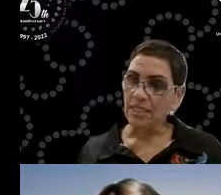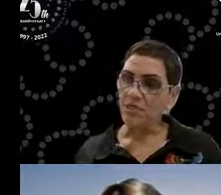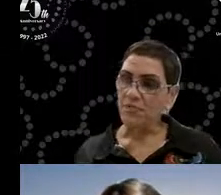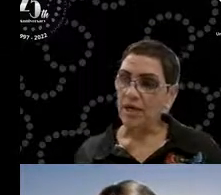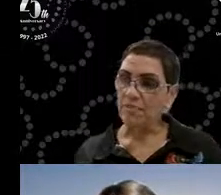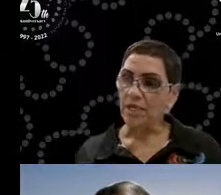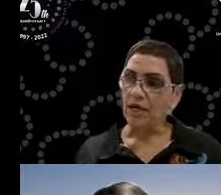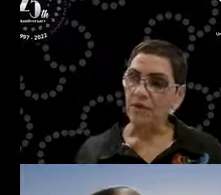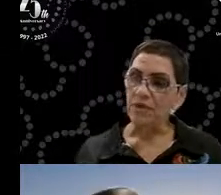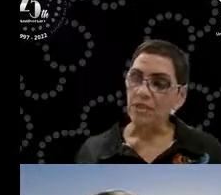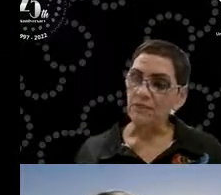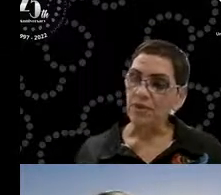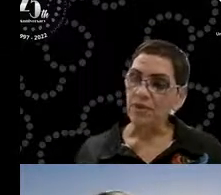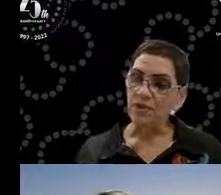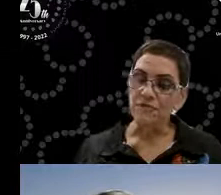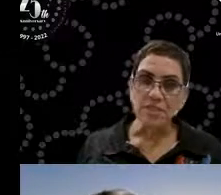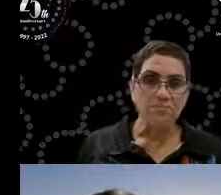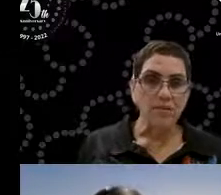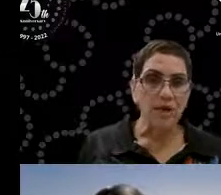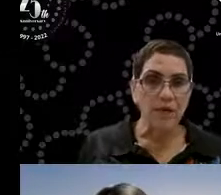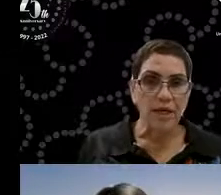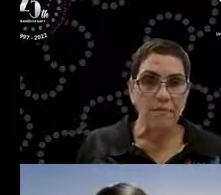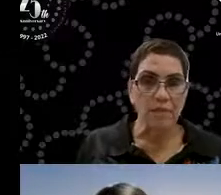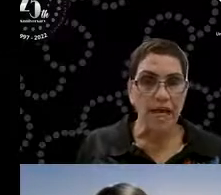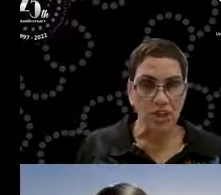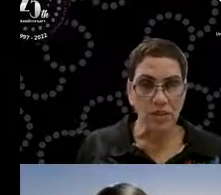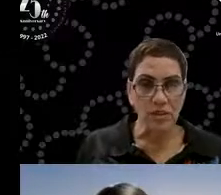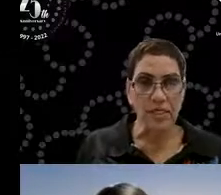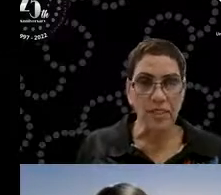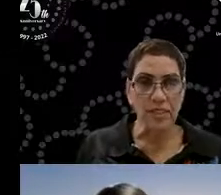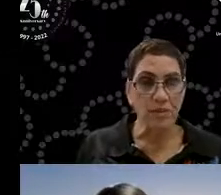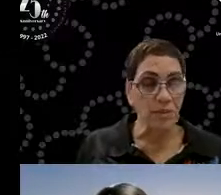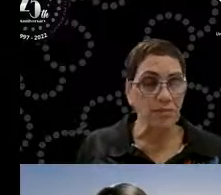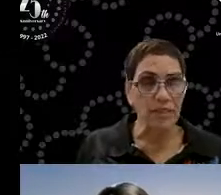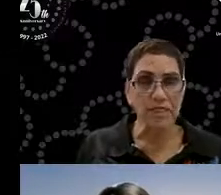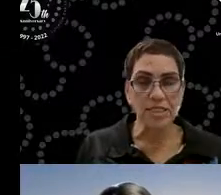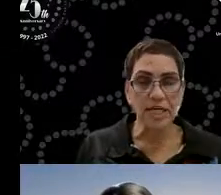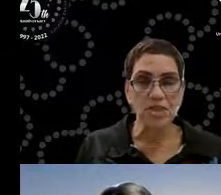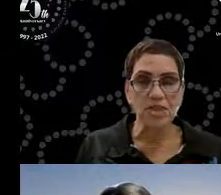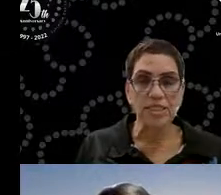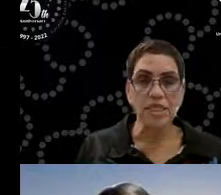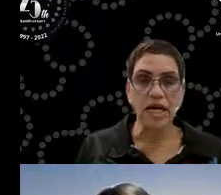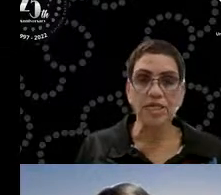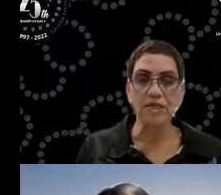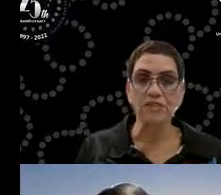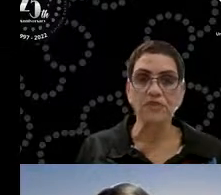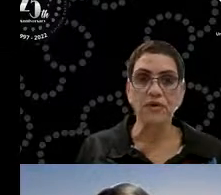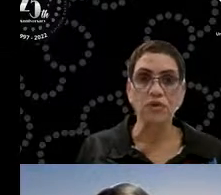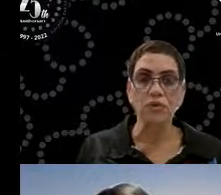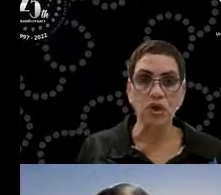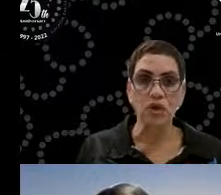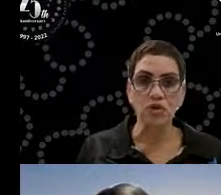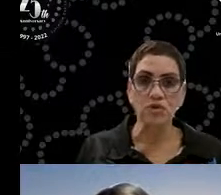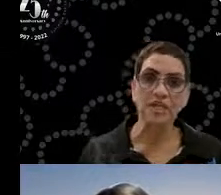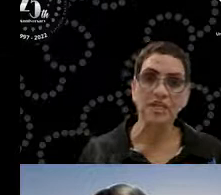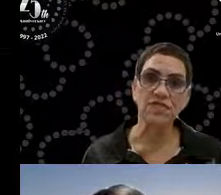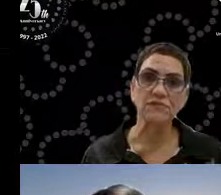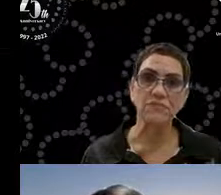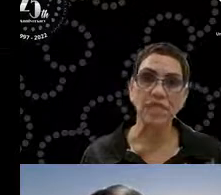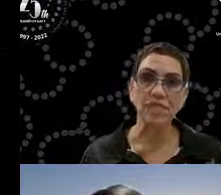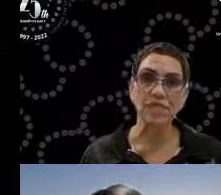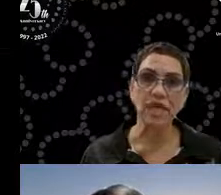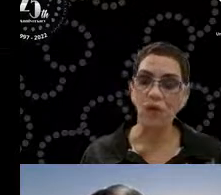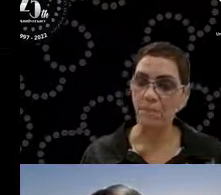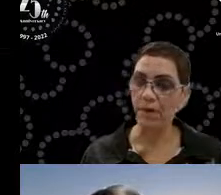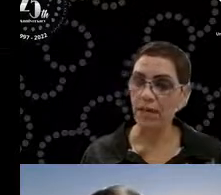So Katsunam's Mullumbimangari is the first of its program nationally and probably internationally to actually define what cultural